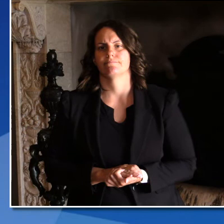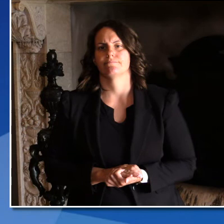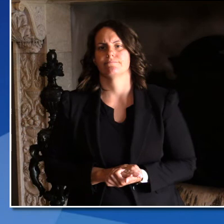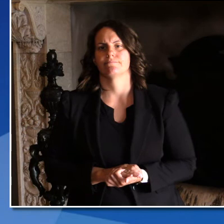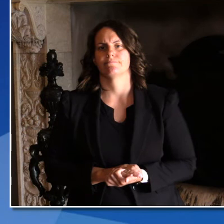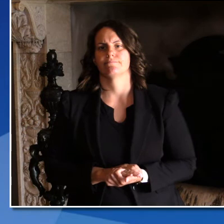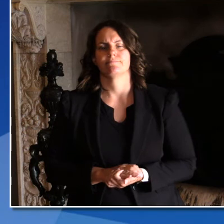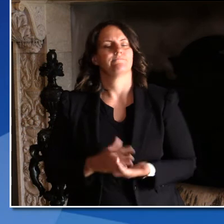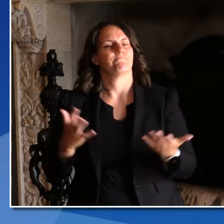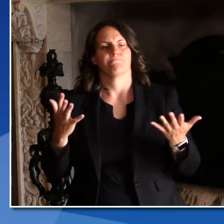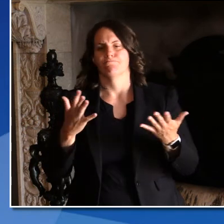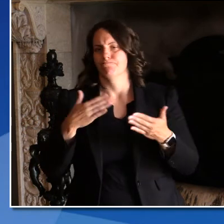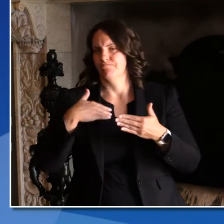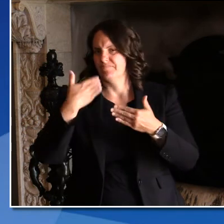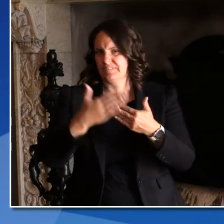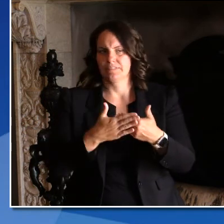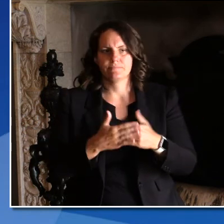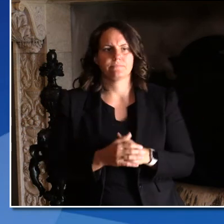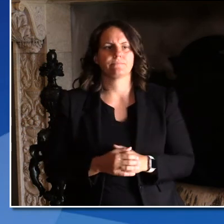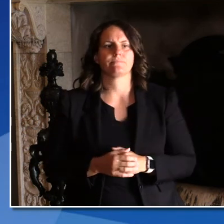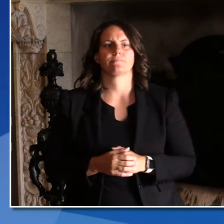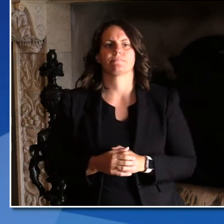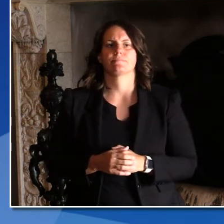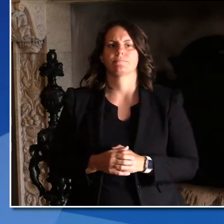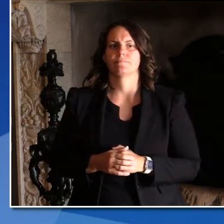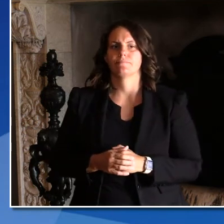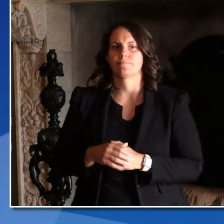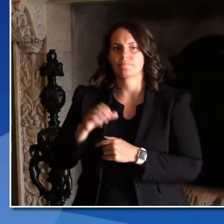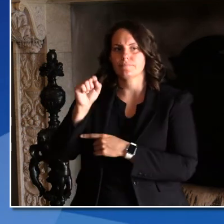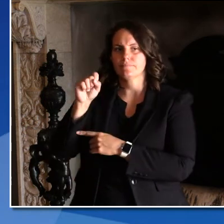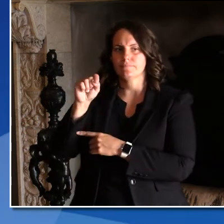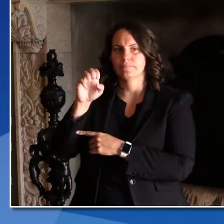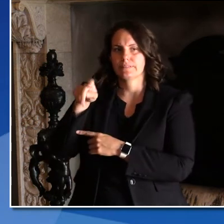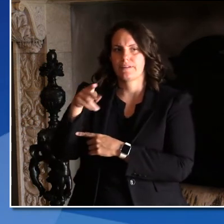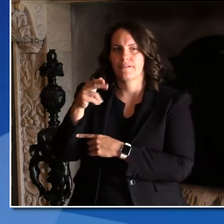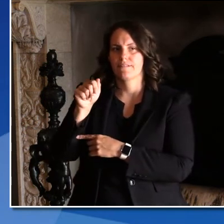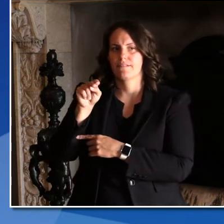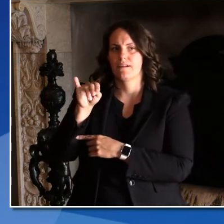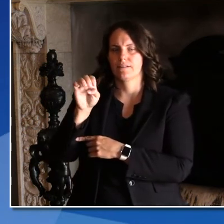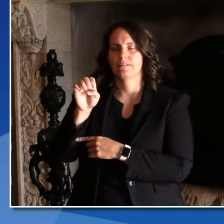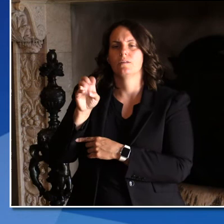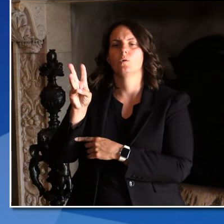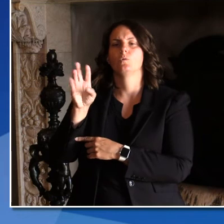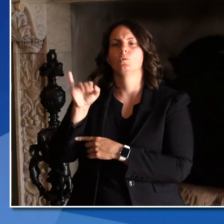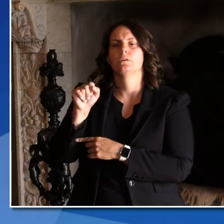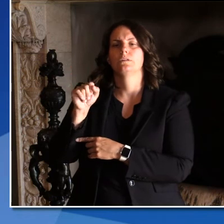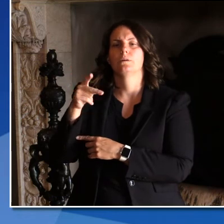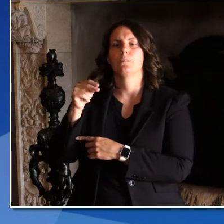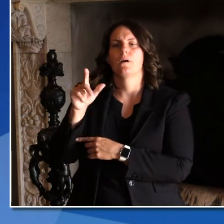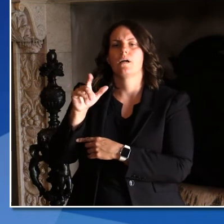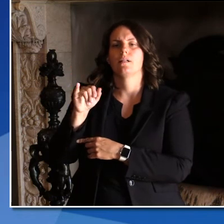Okay, we'll move on then to Stephanie Hoff from West Politics. Stephanie.